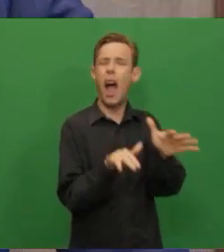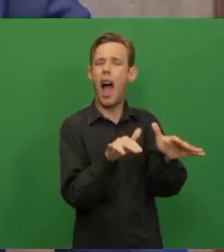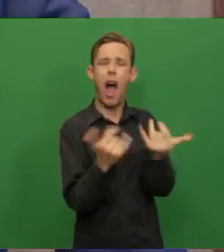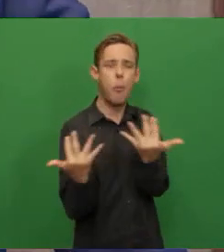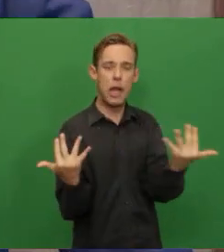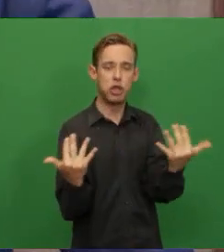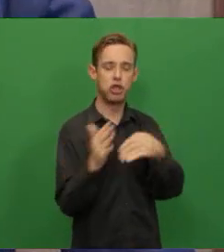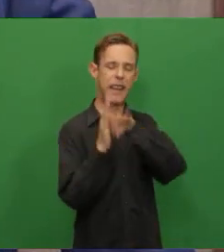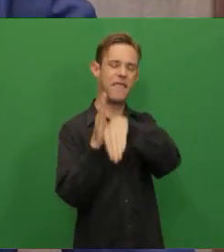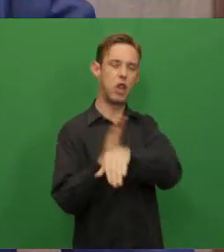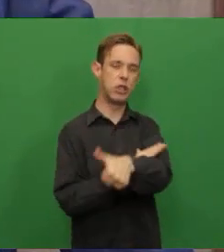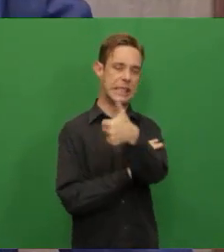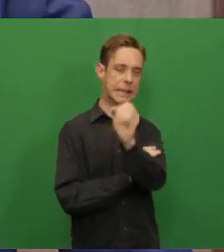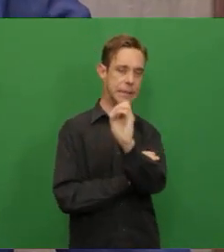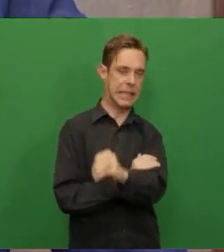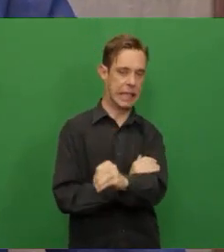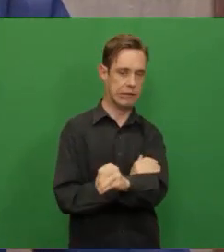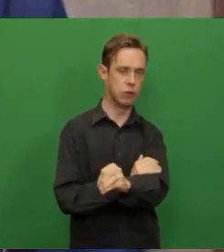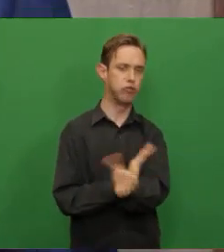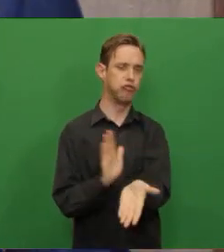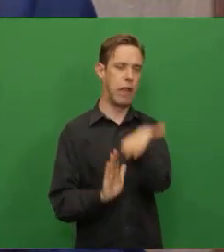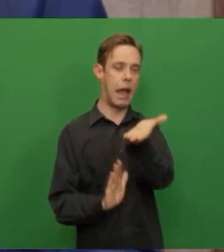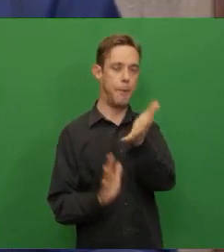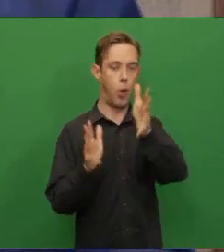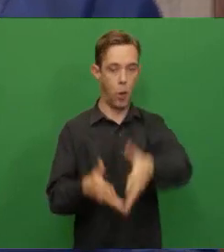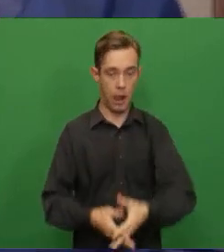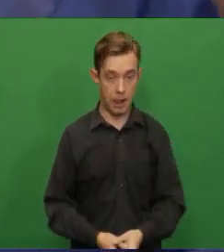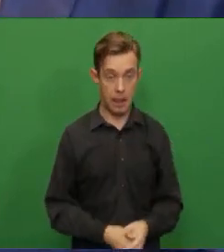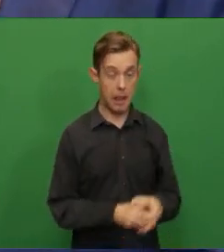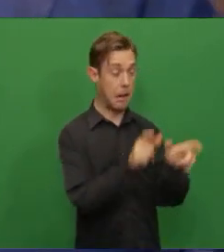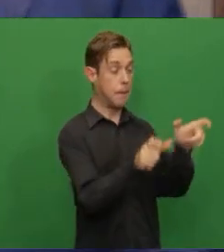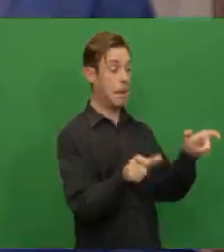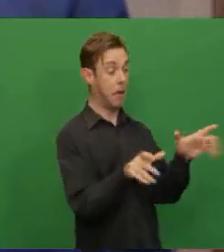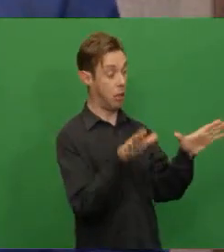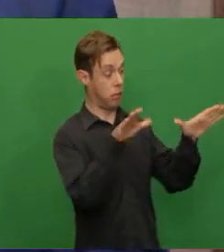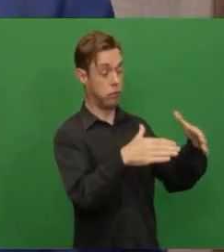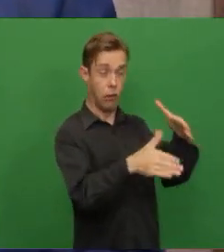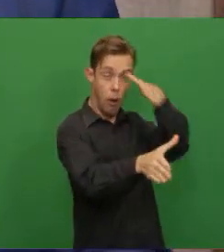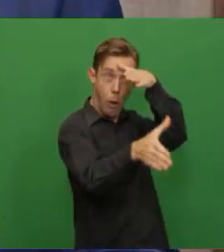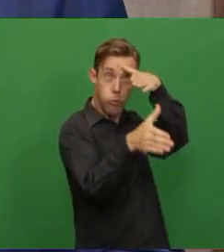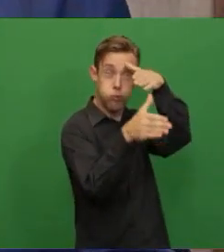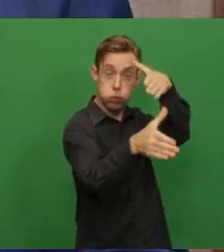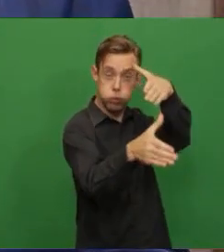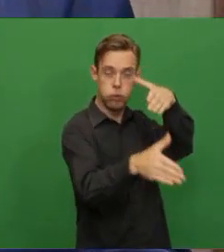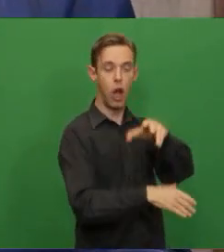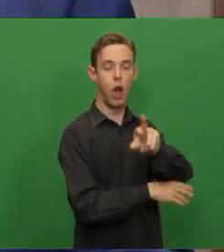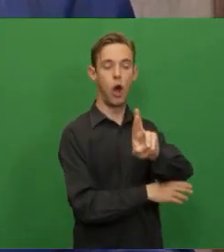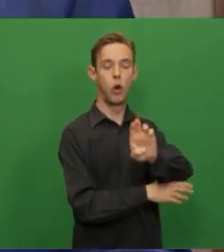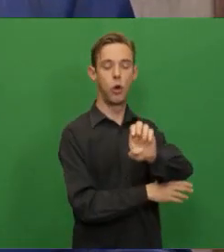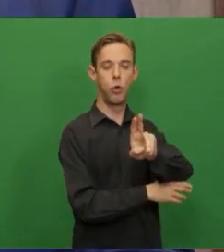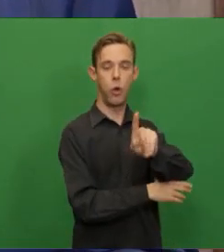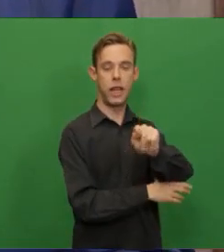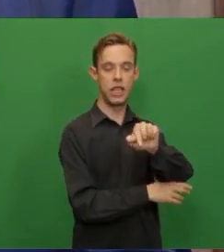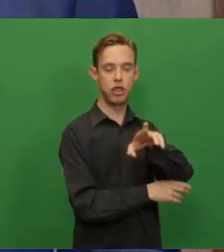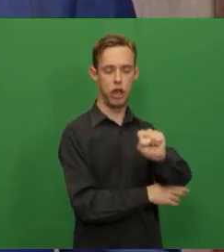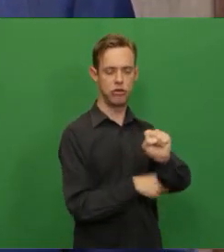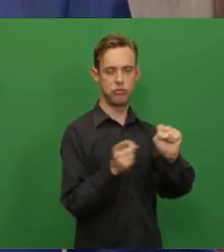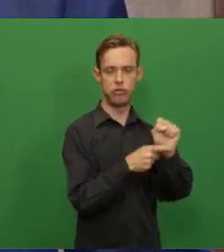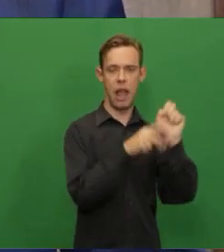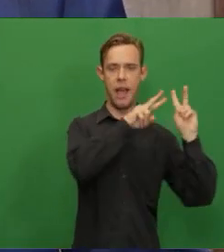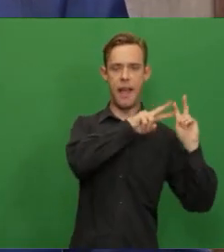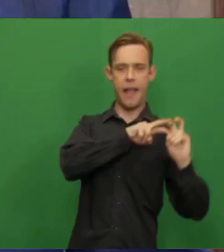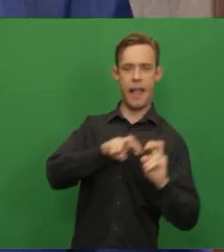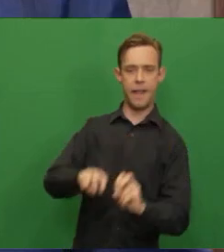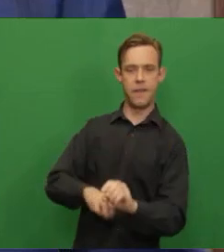Inflation expectations of market analysts in the November Reuters Econometer survey are lower